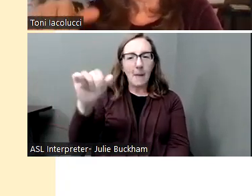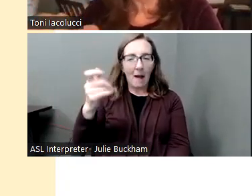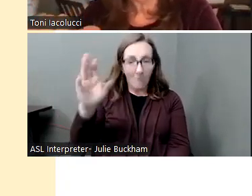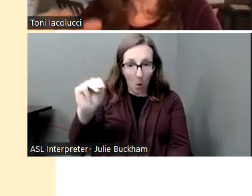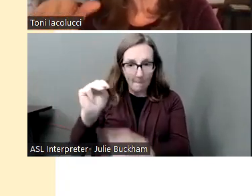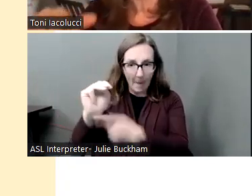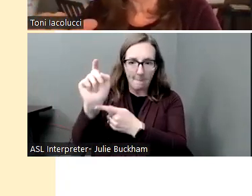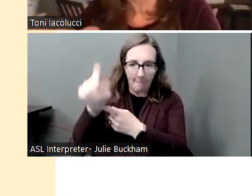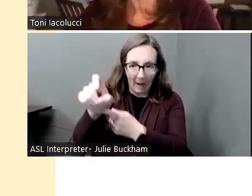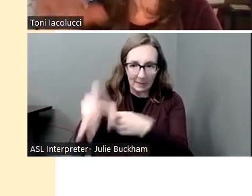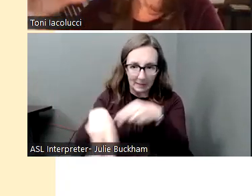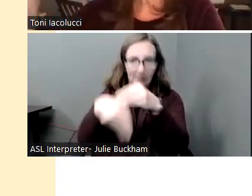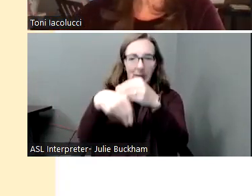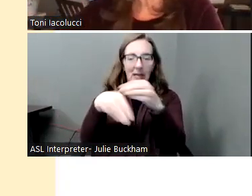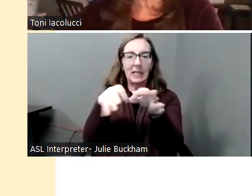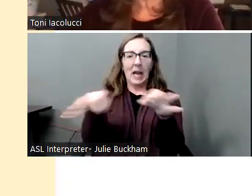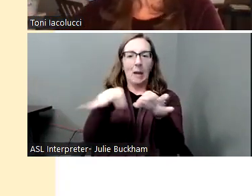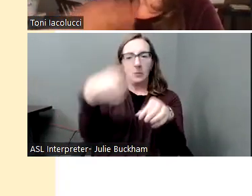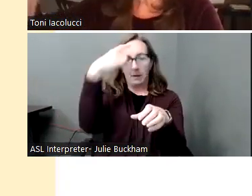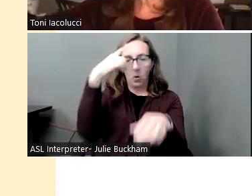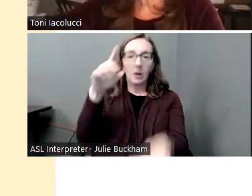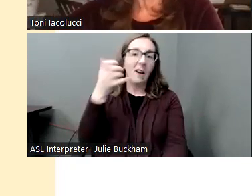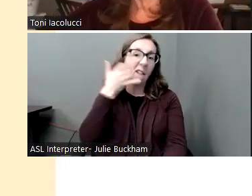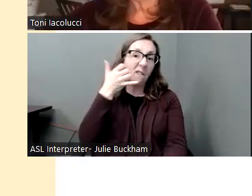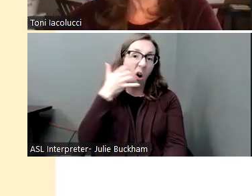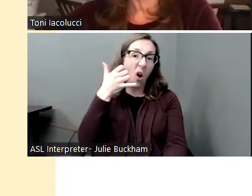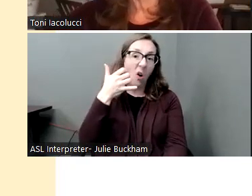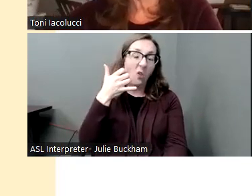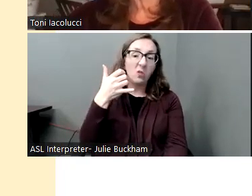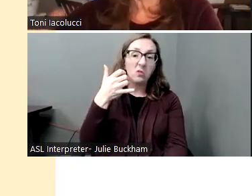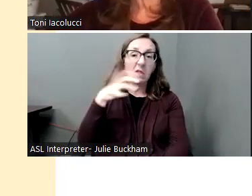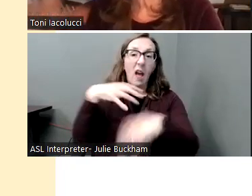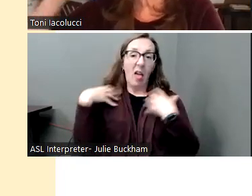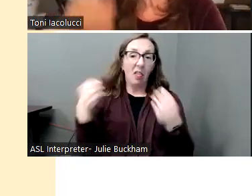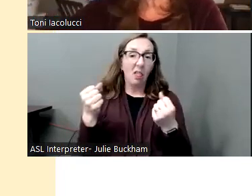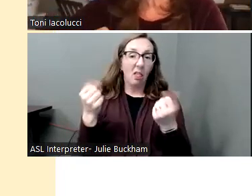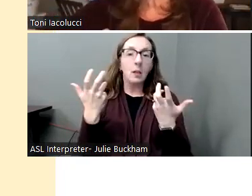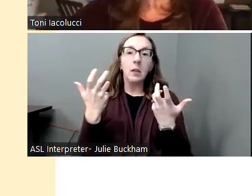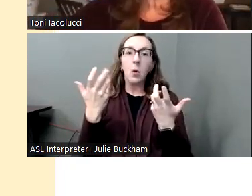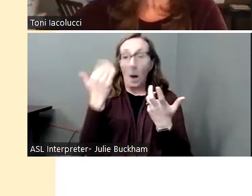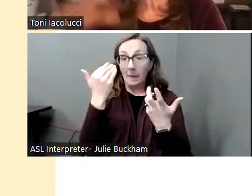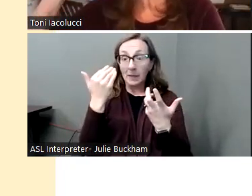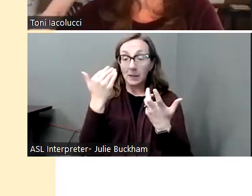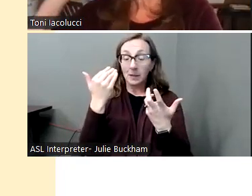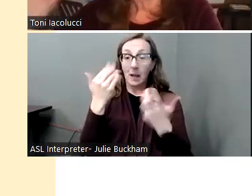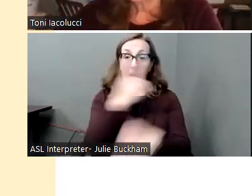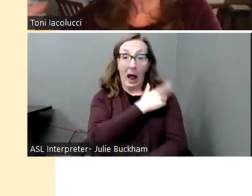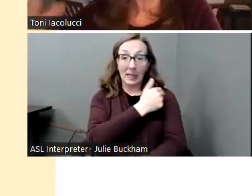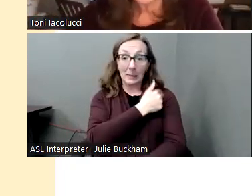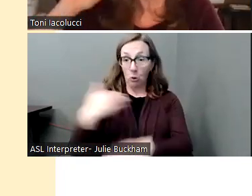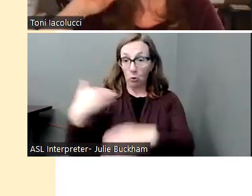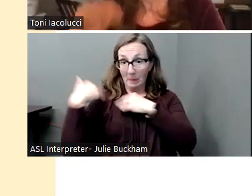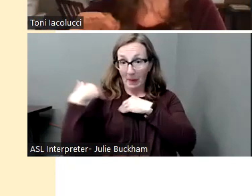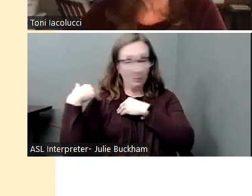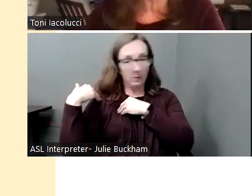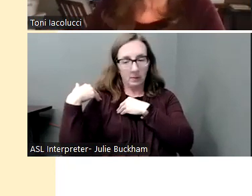for captioning telehealth. So that is good because it takes the responsibility off the hospital and puts it on the platform. The hospitals